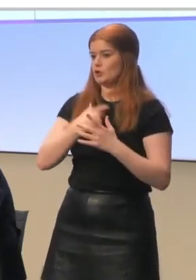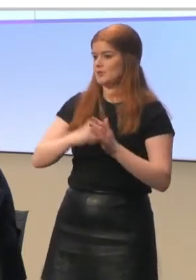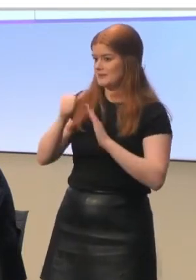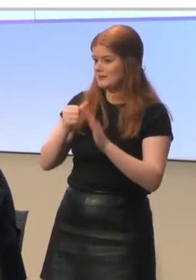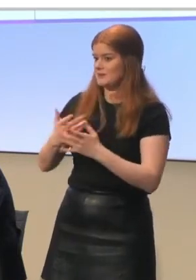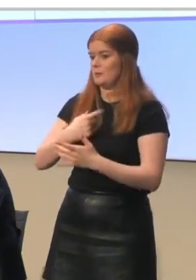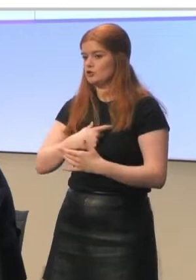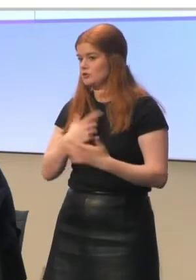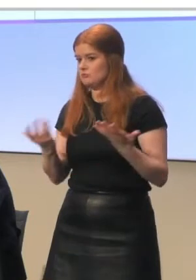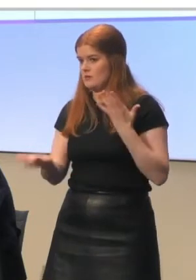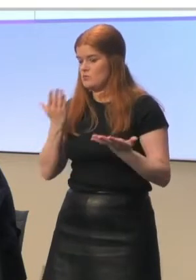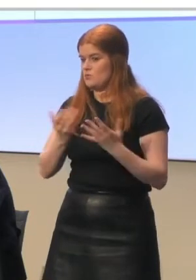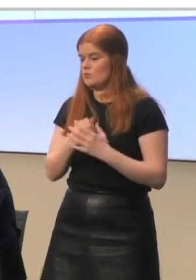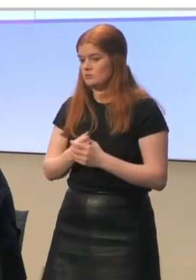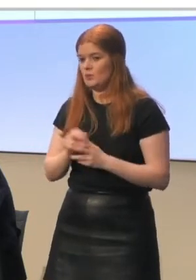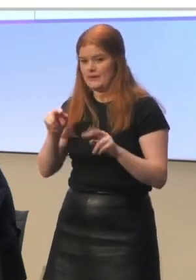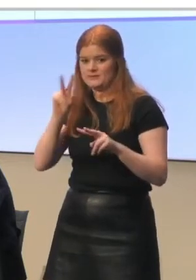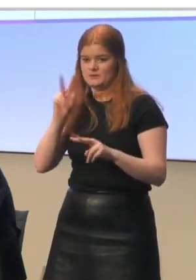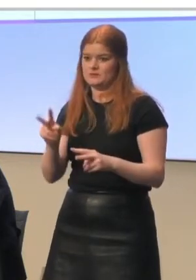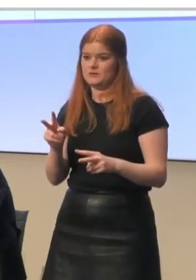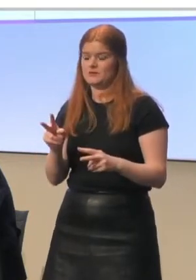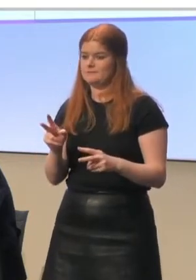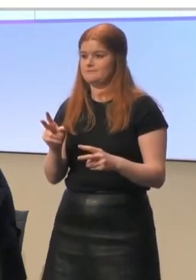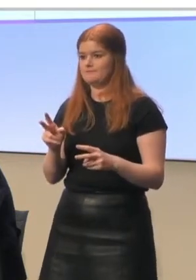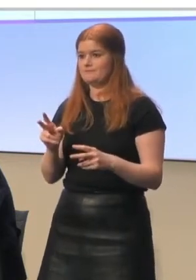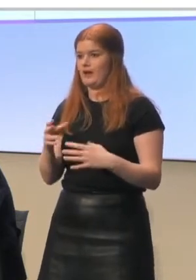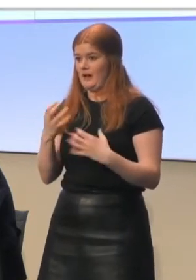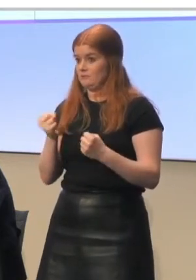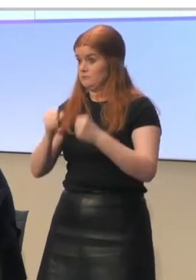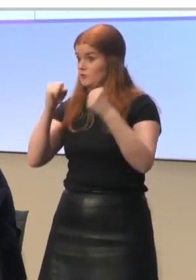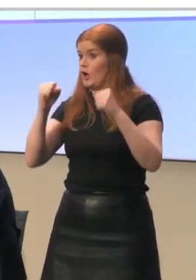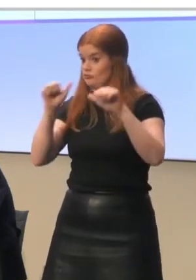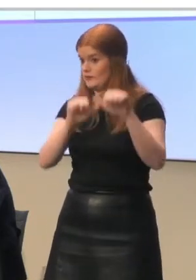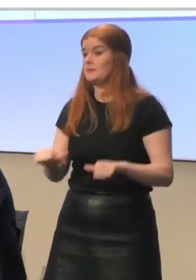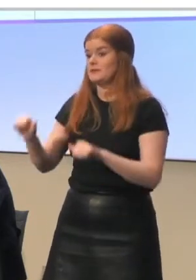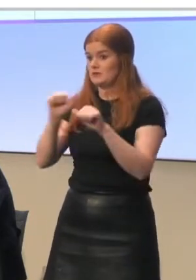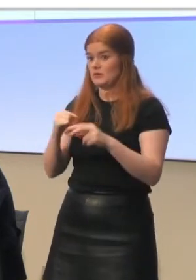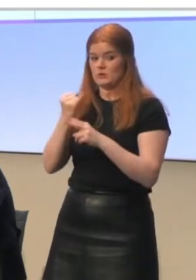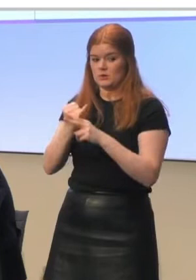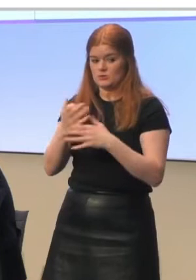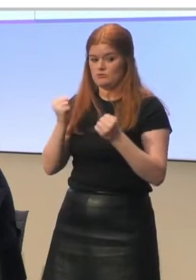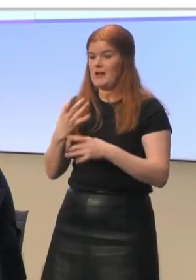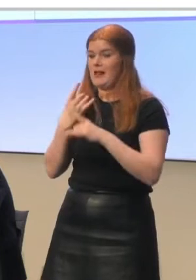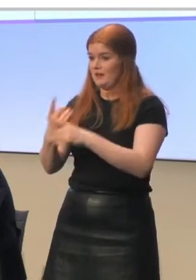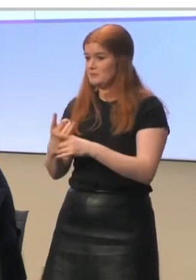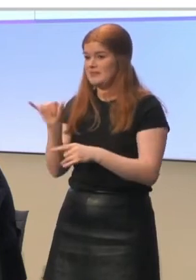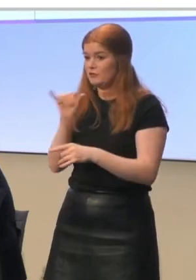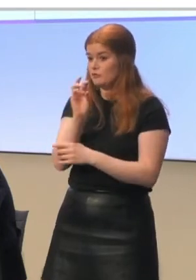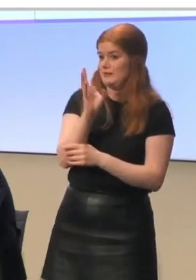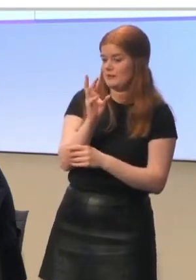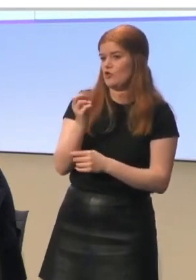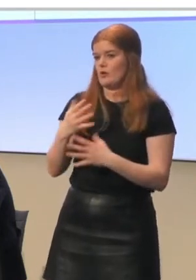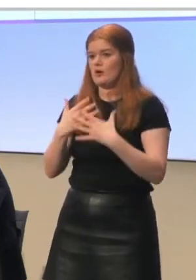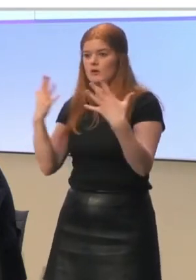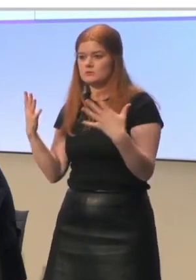person, we can see that there's fairly strong agreement that school helped, either a little or a lot. Like it's at